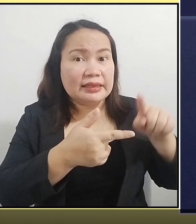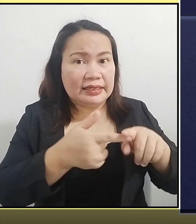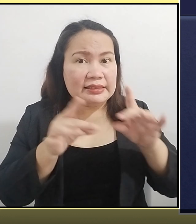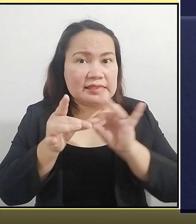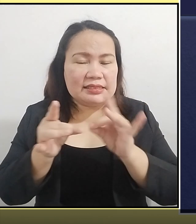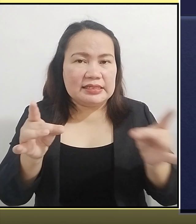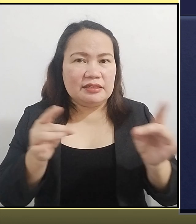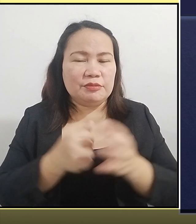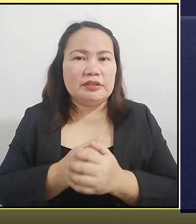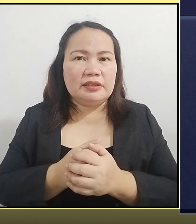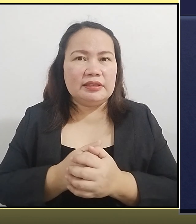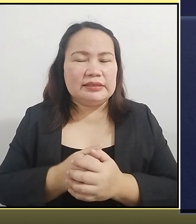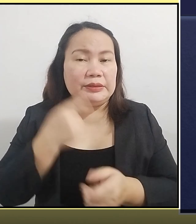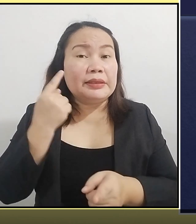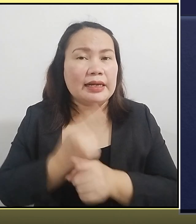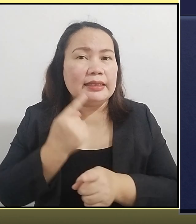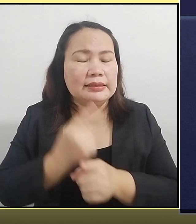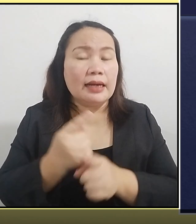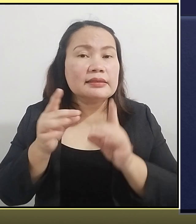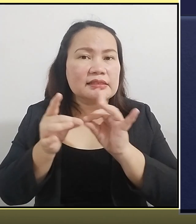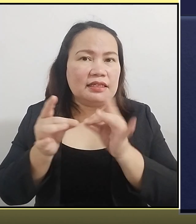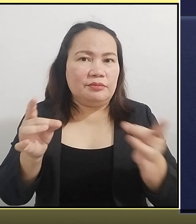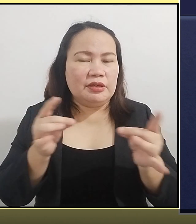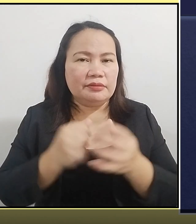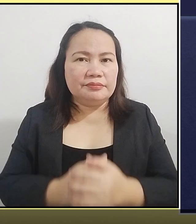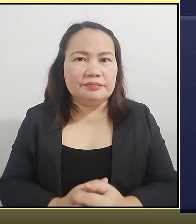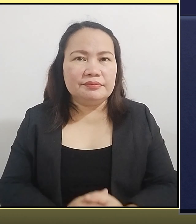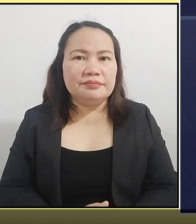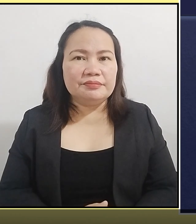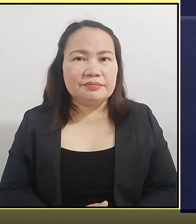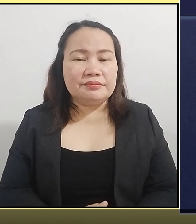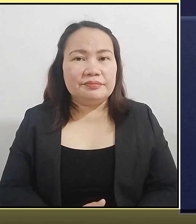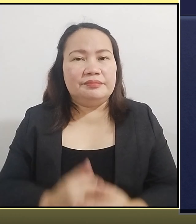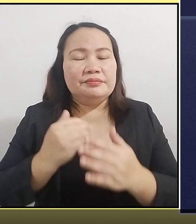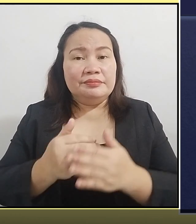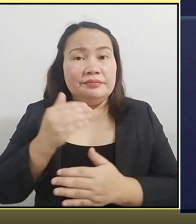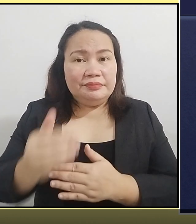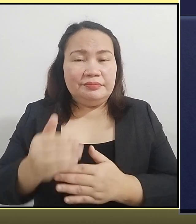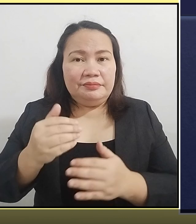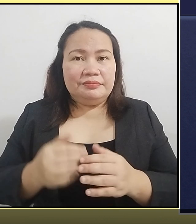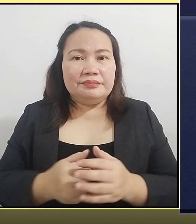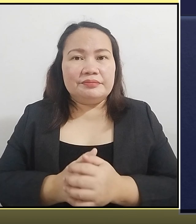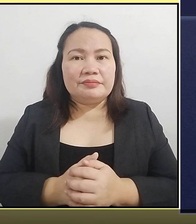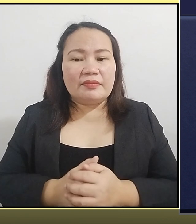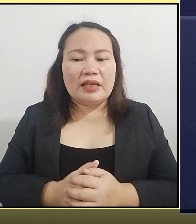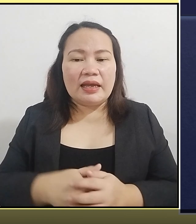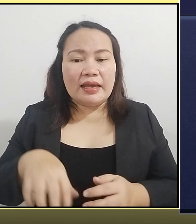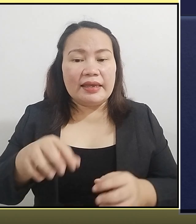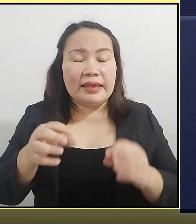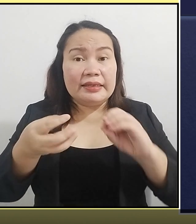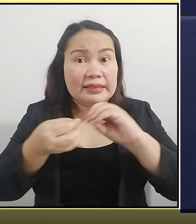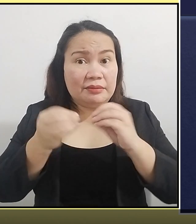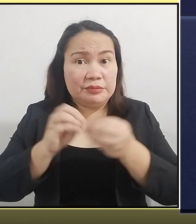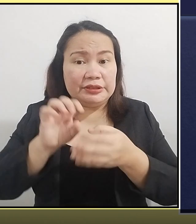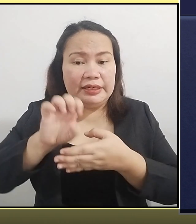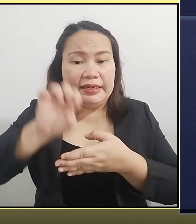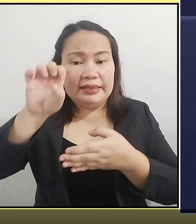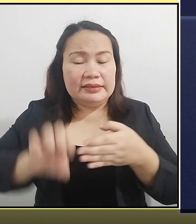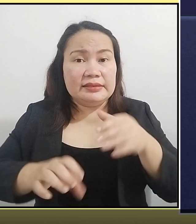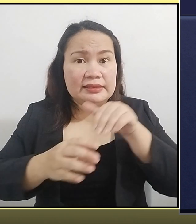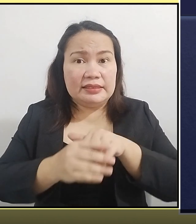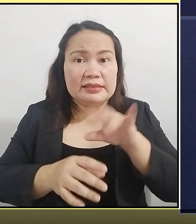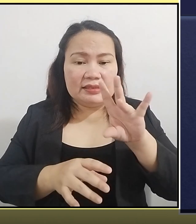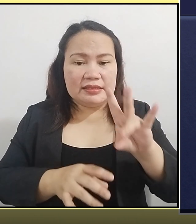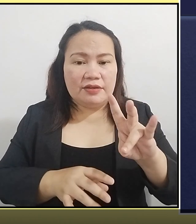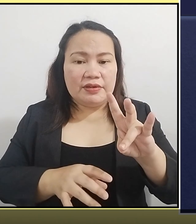your statement ng maayos. Okay? Next, a number ends in 7 is an odd number. So, a number